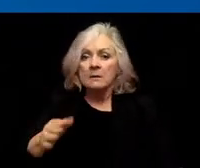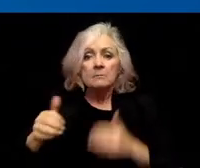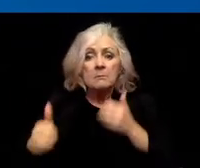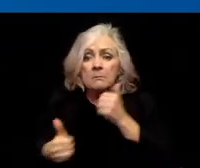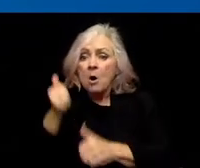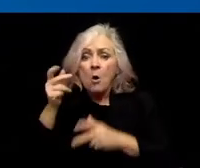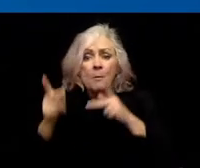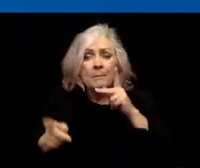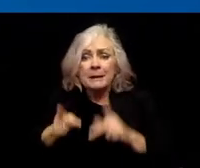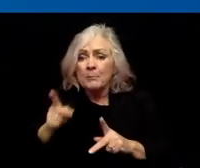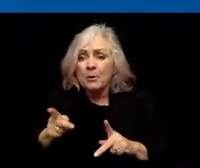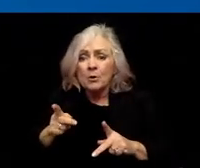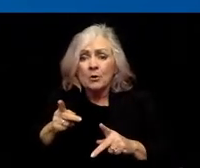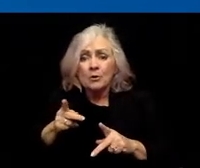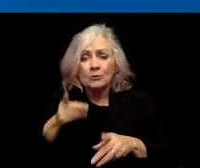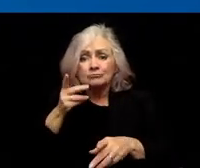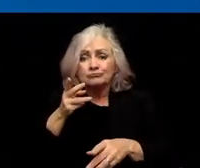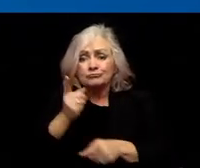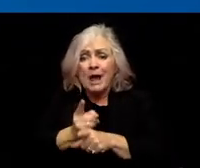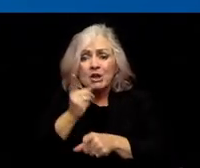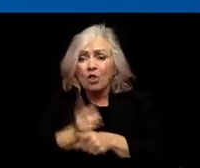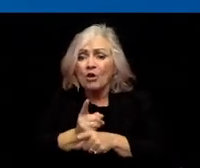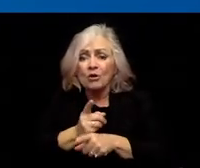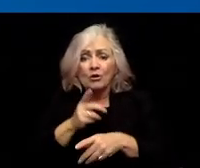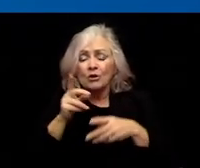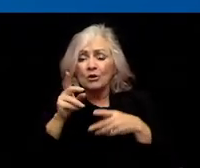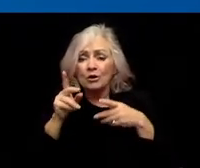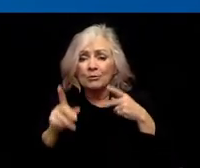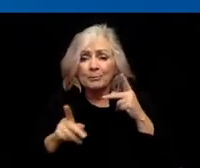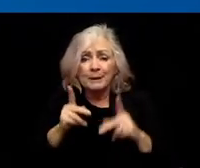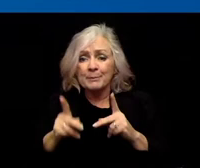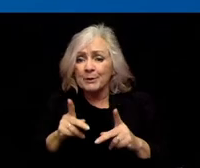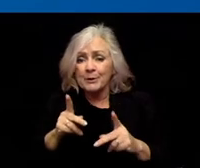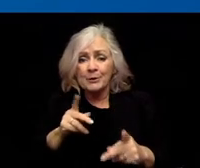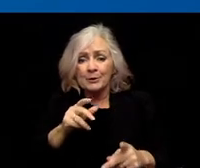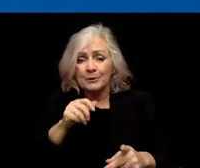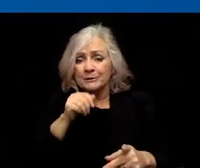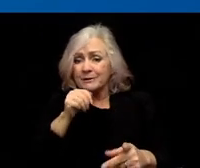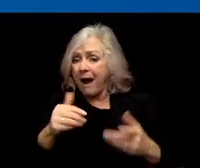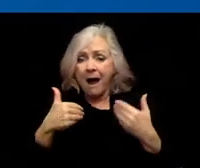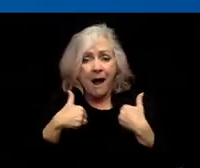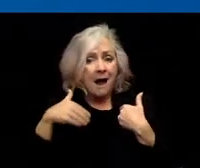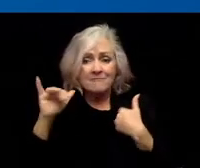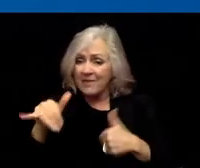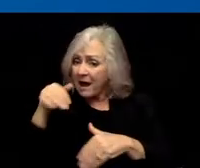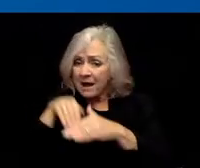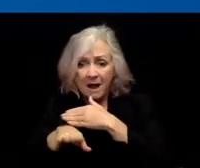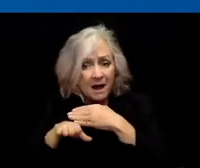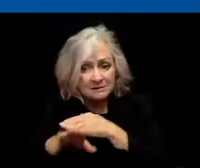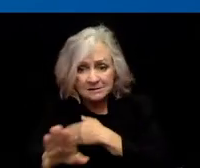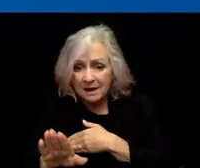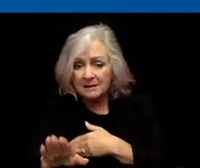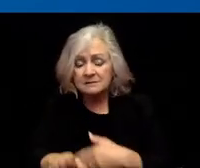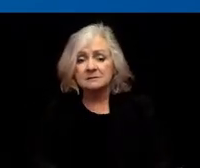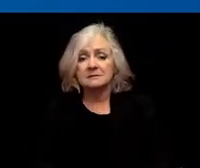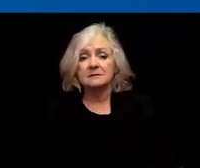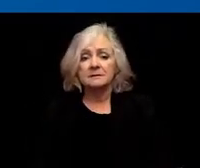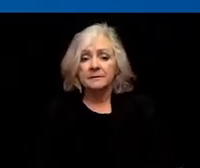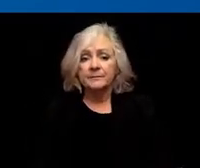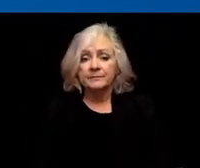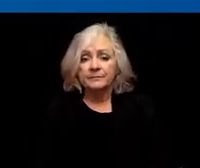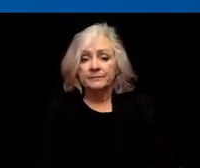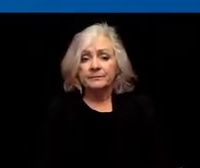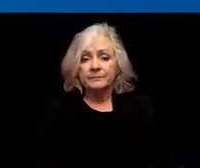or more don't, as family members, as individuals with intellectual disabilities. And that's kind of the beginning of